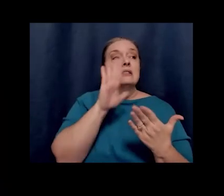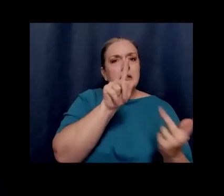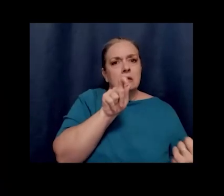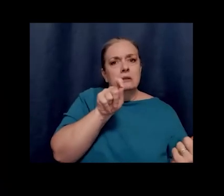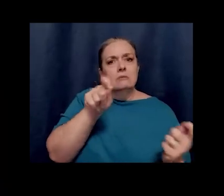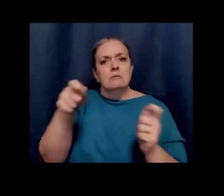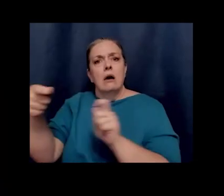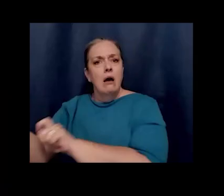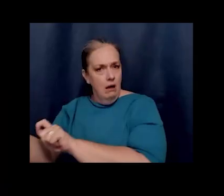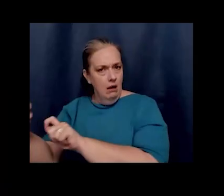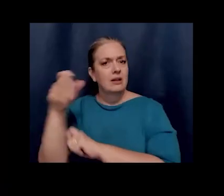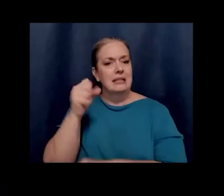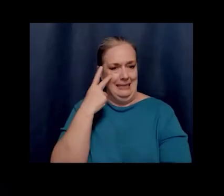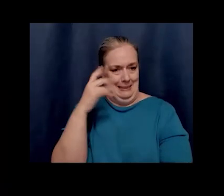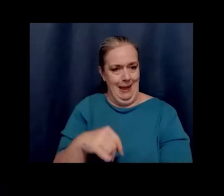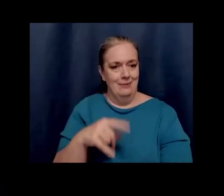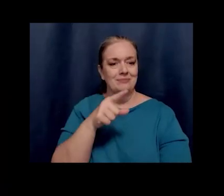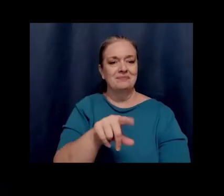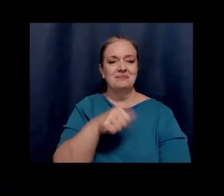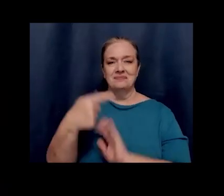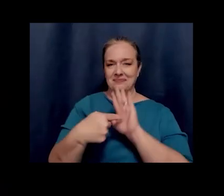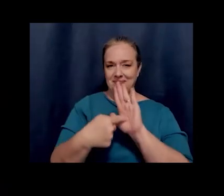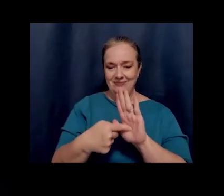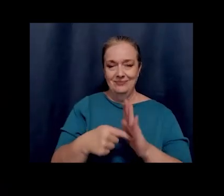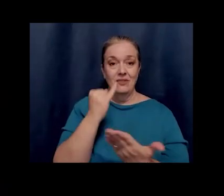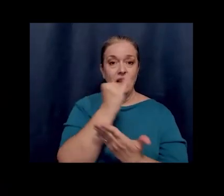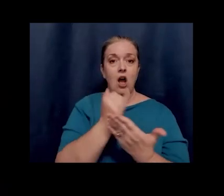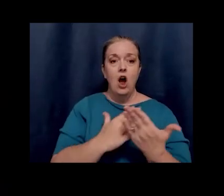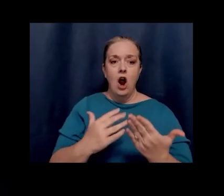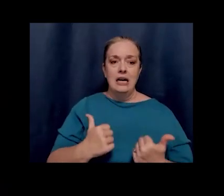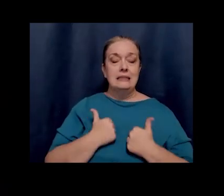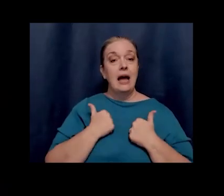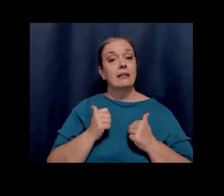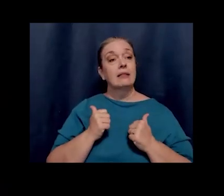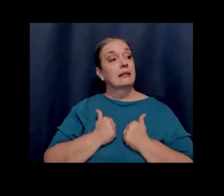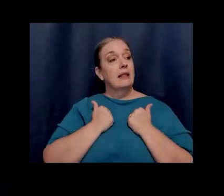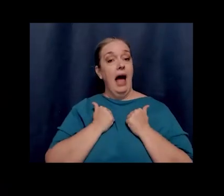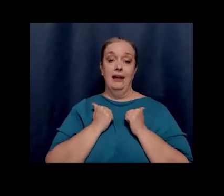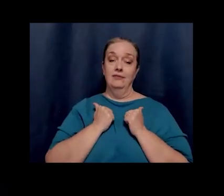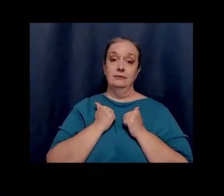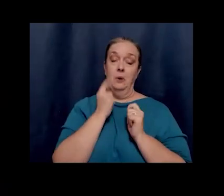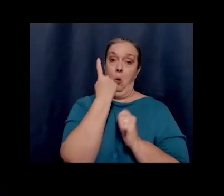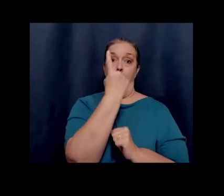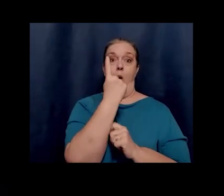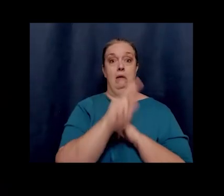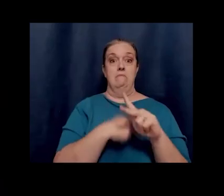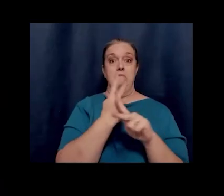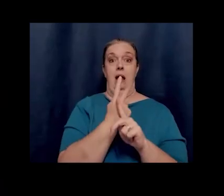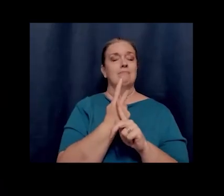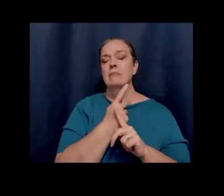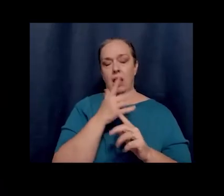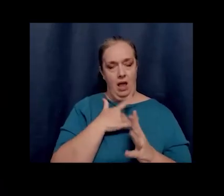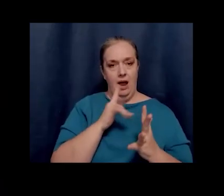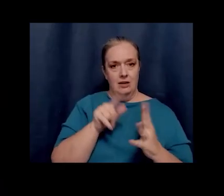experimentation over time, demonstrating that artists live lives in real-time continuums. They invent